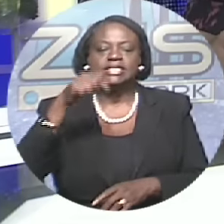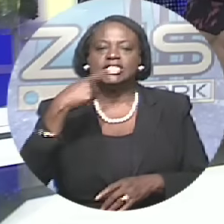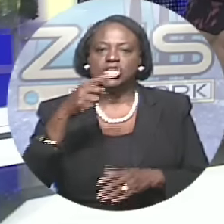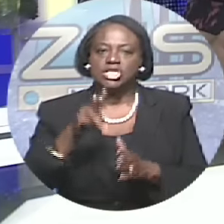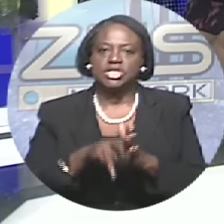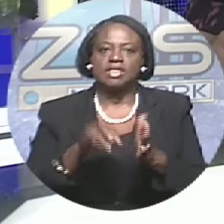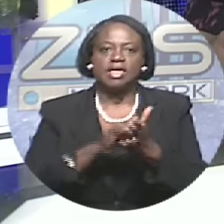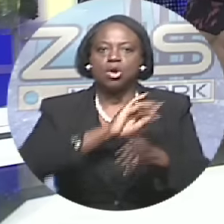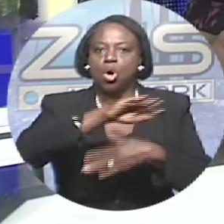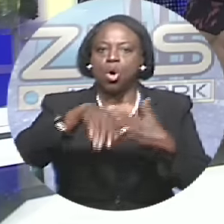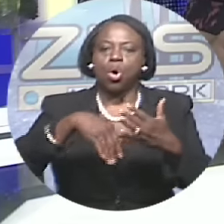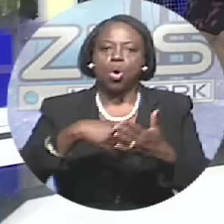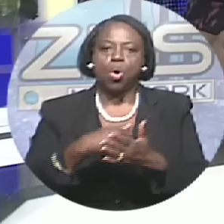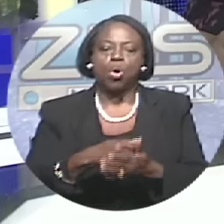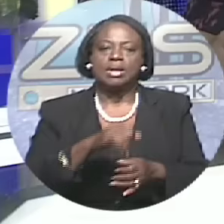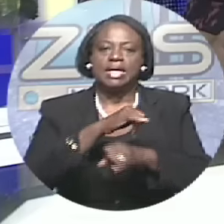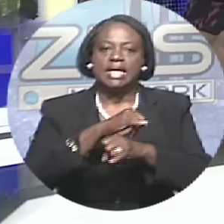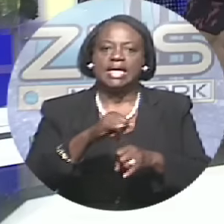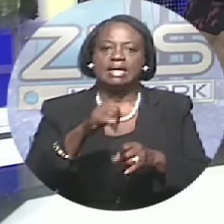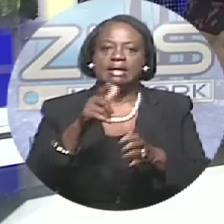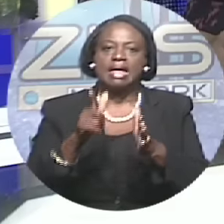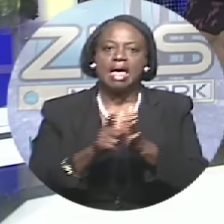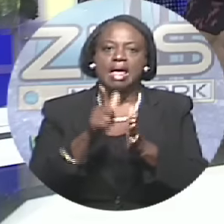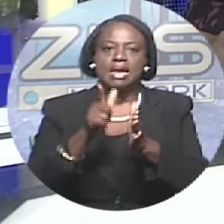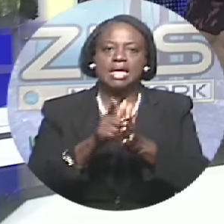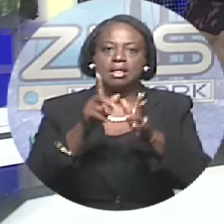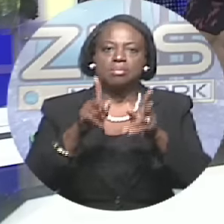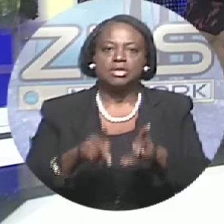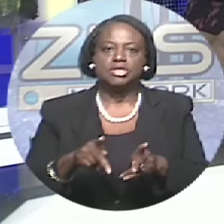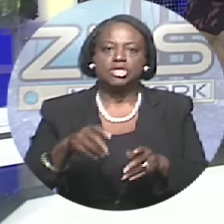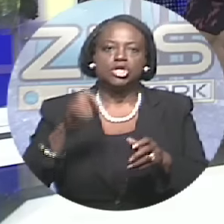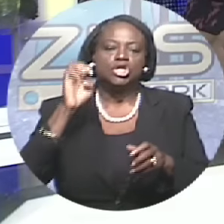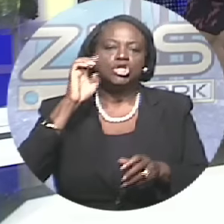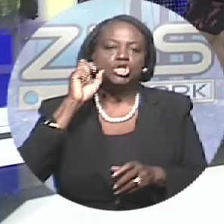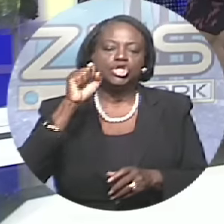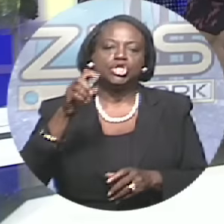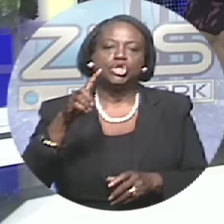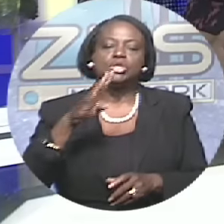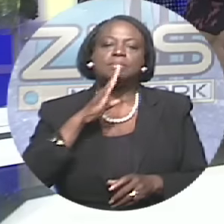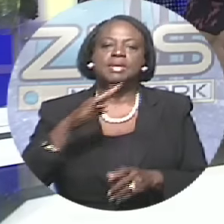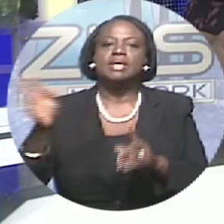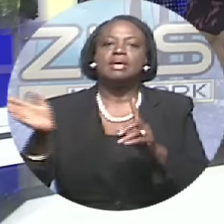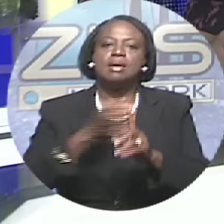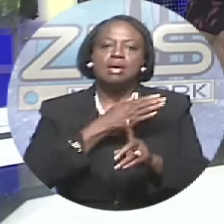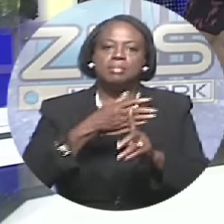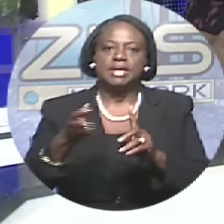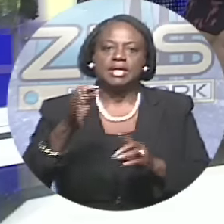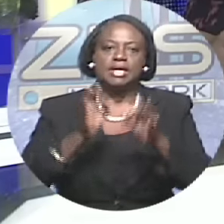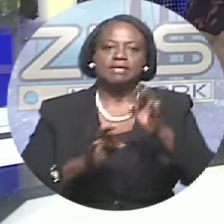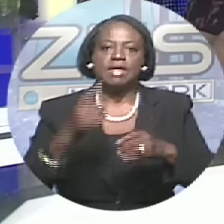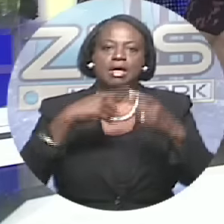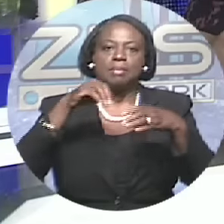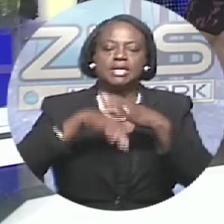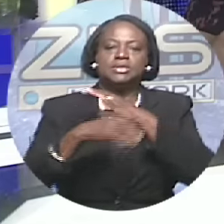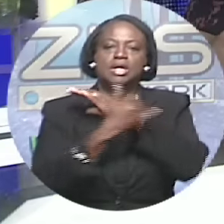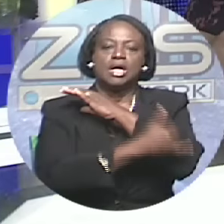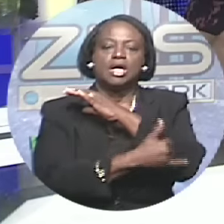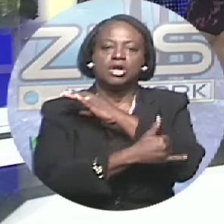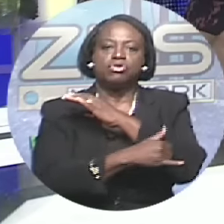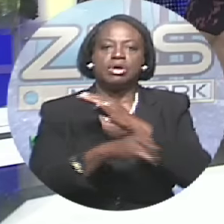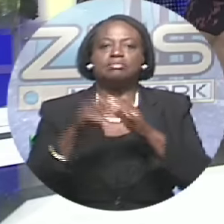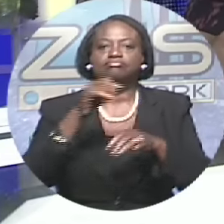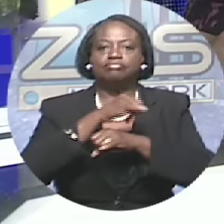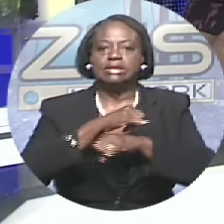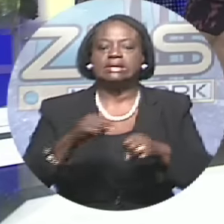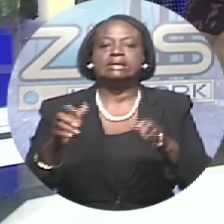should be flogged or beaten to deter them from entering this country for the purpose of making money and residing illegally. Now, Monroe says